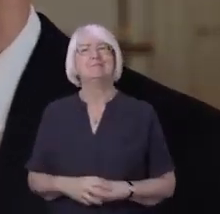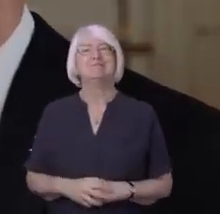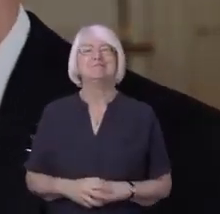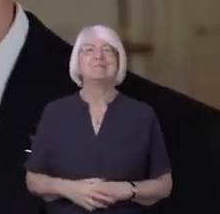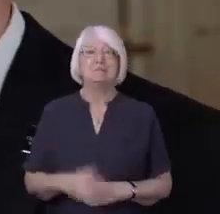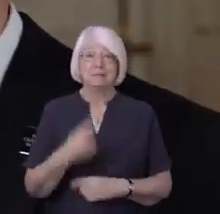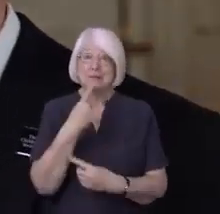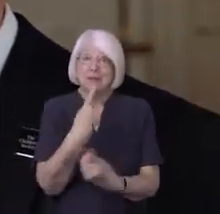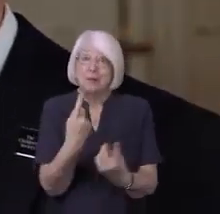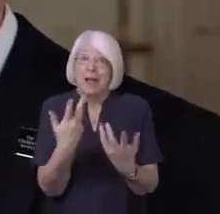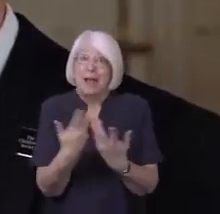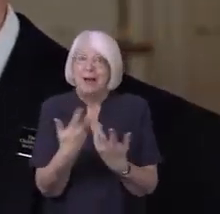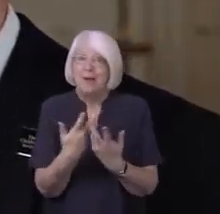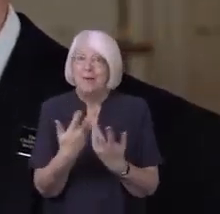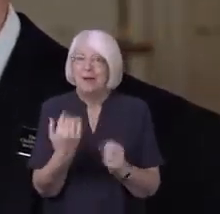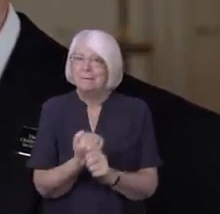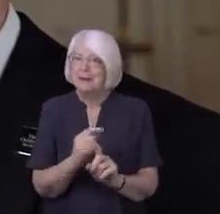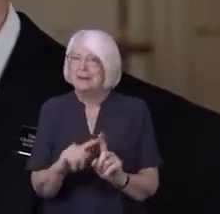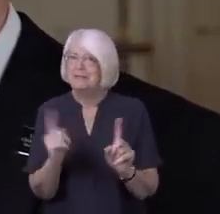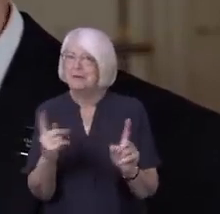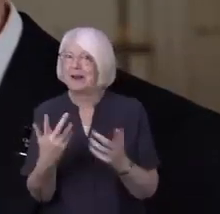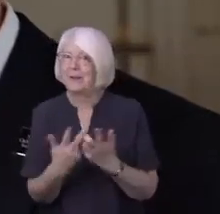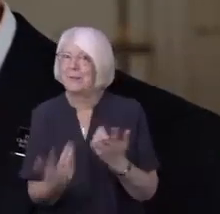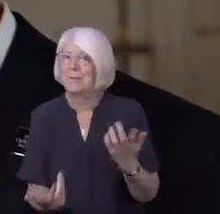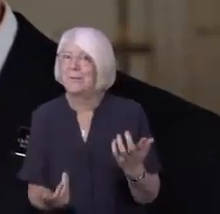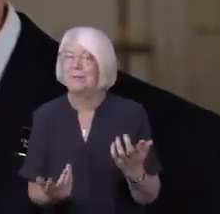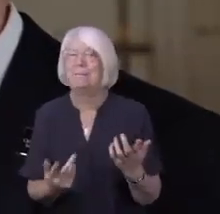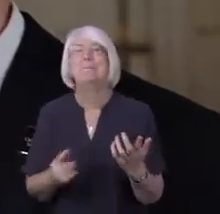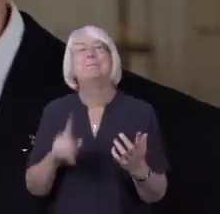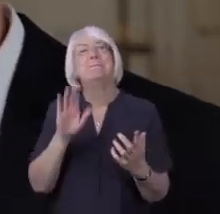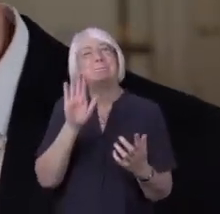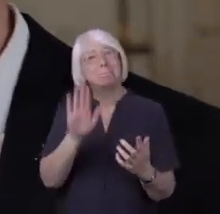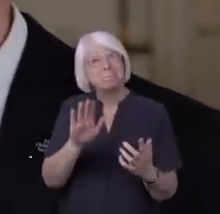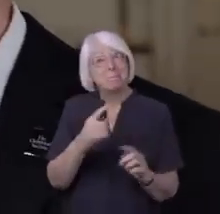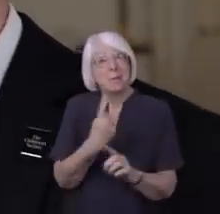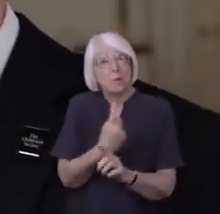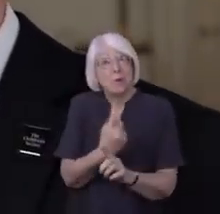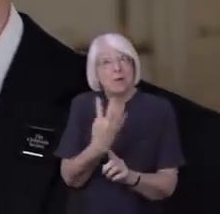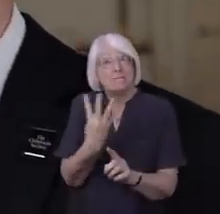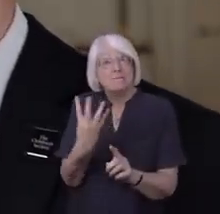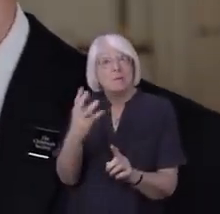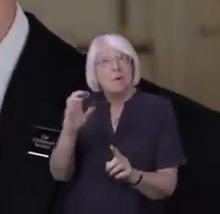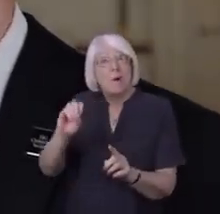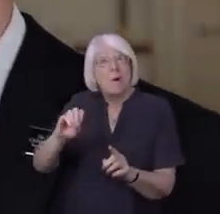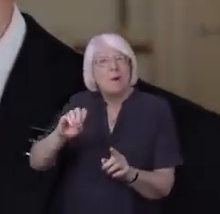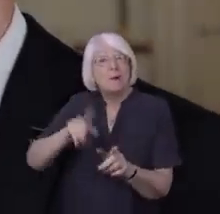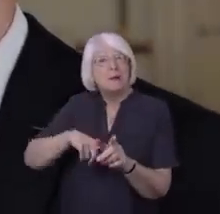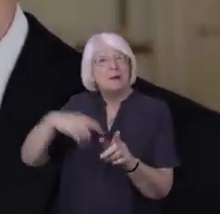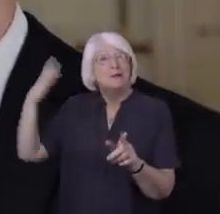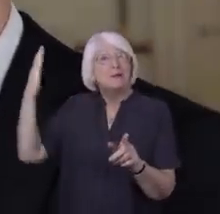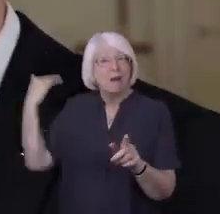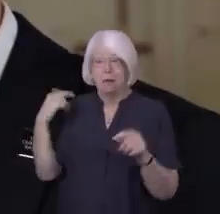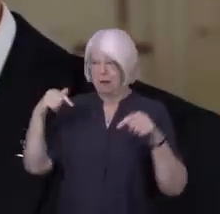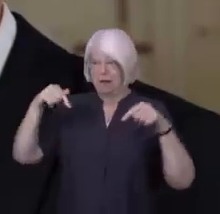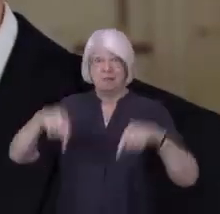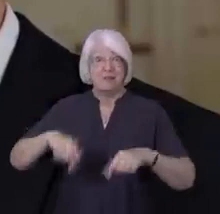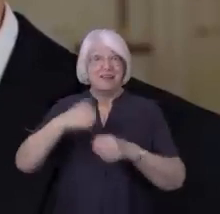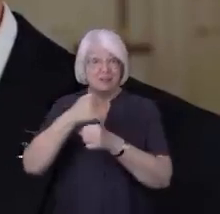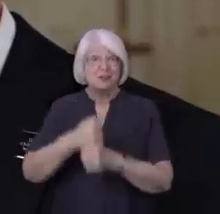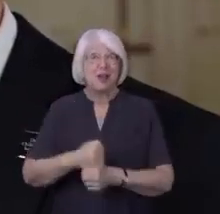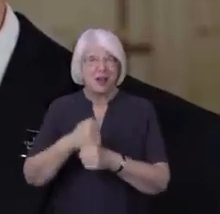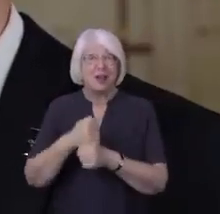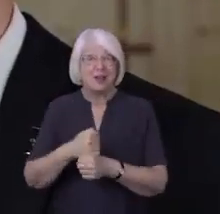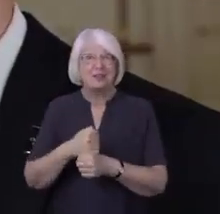a difference this Christmas. 140 years ago, in this very church in South London, a remarkable